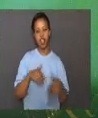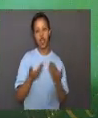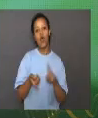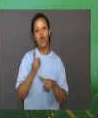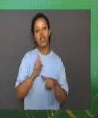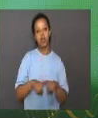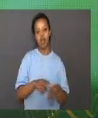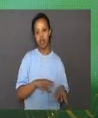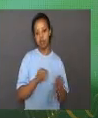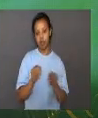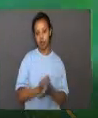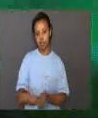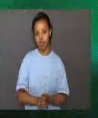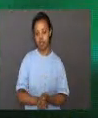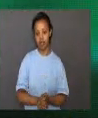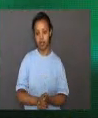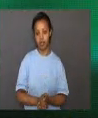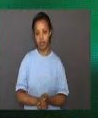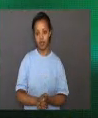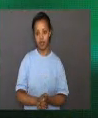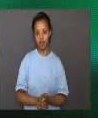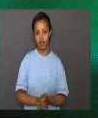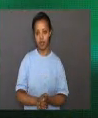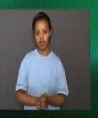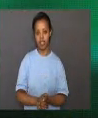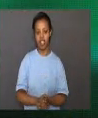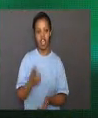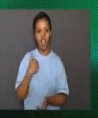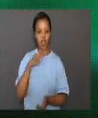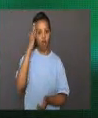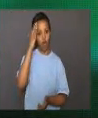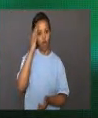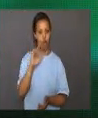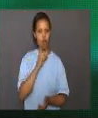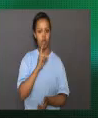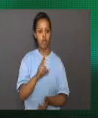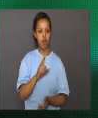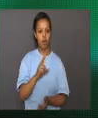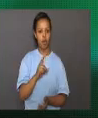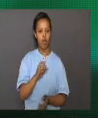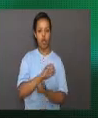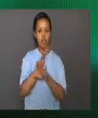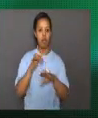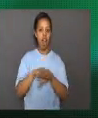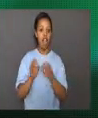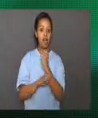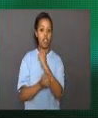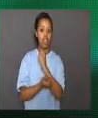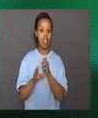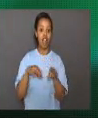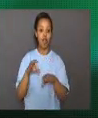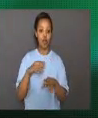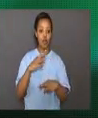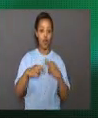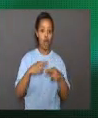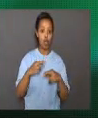Welcome back, students. We know that the light-dependent reaction occurs